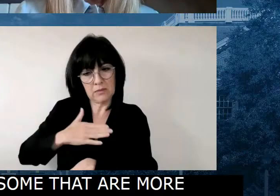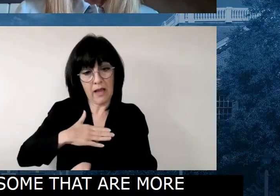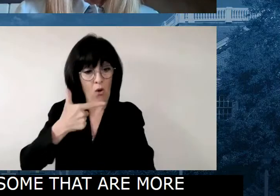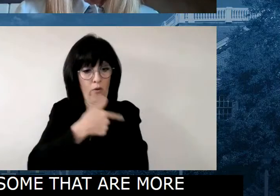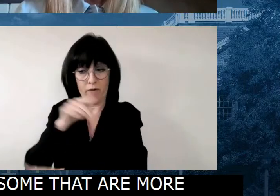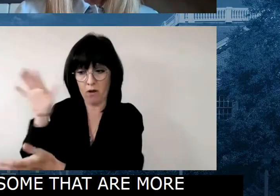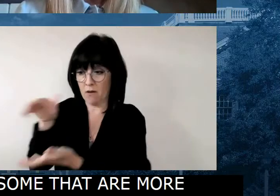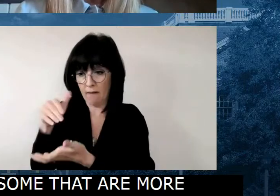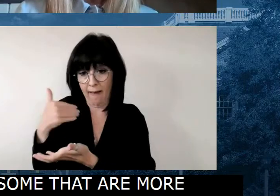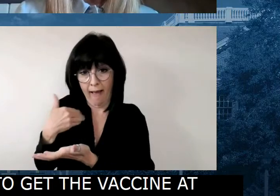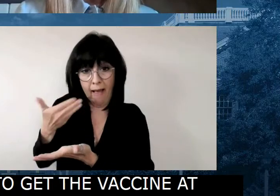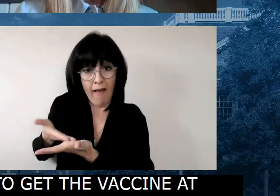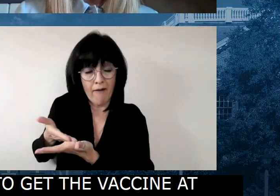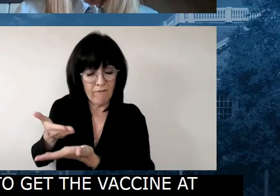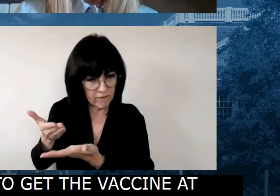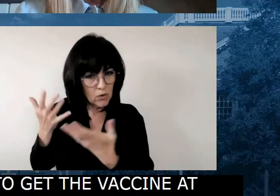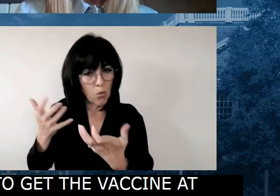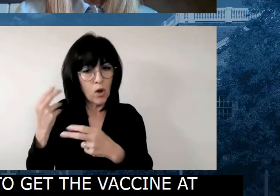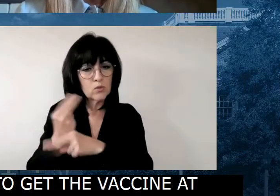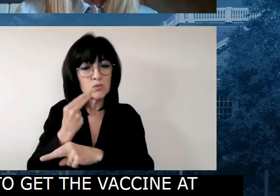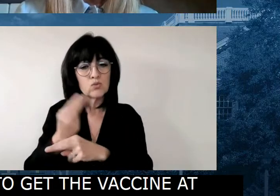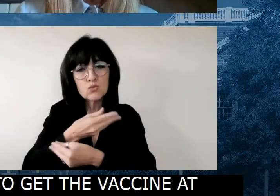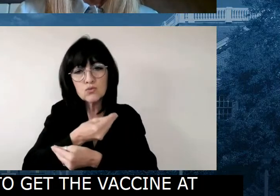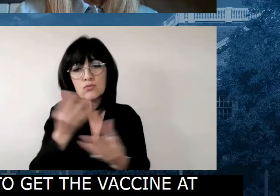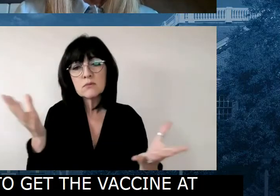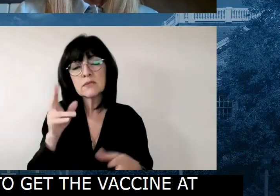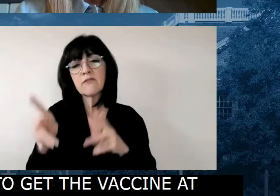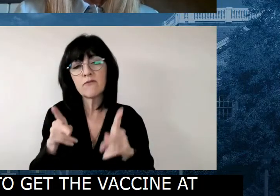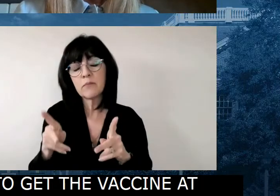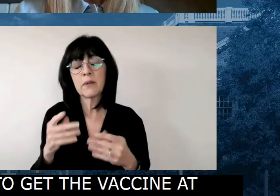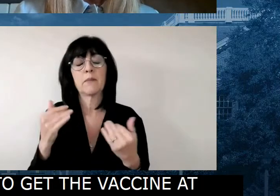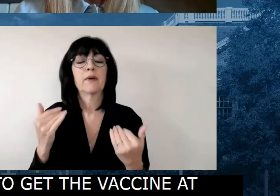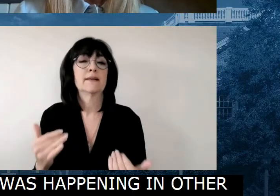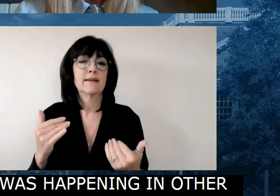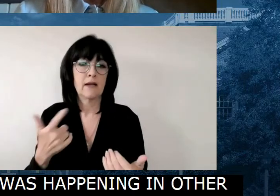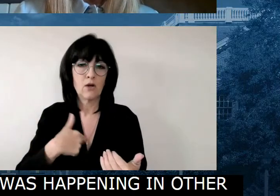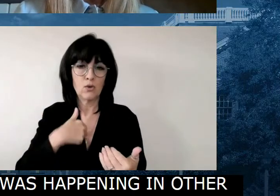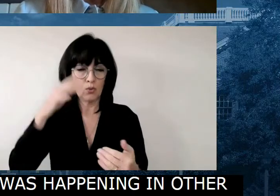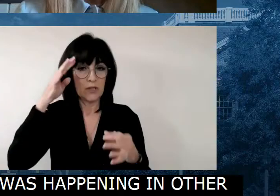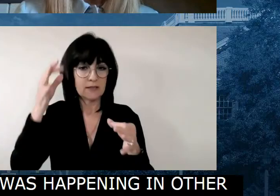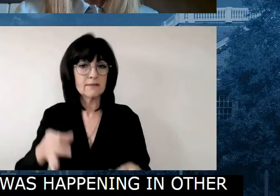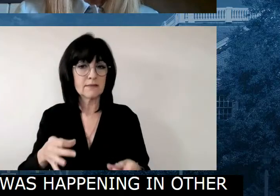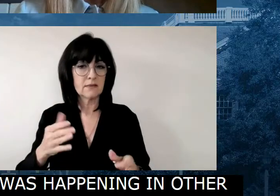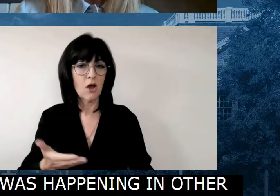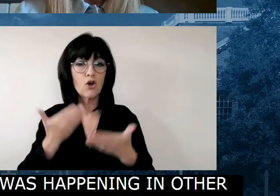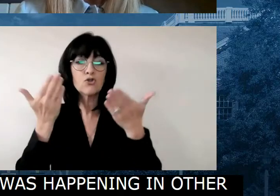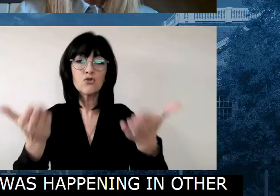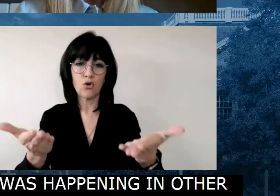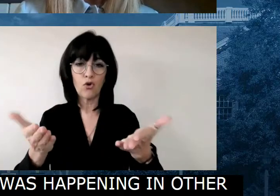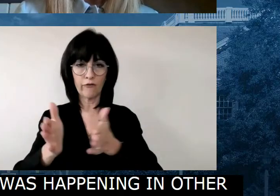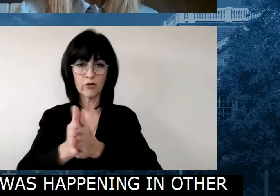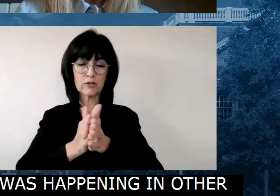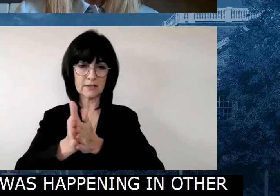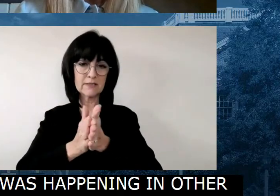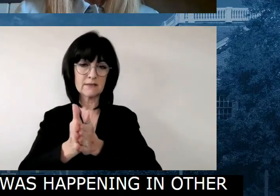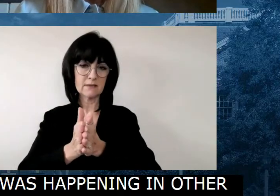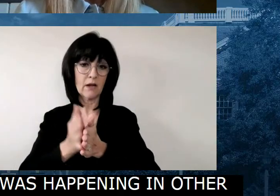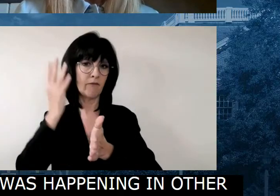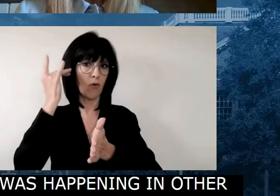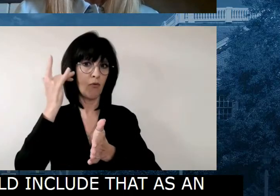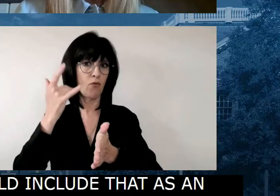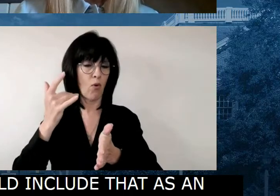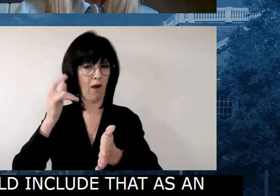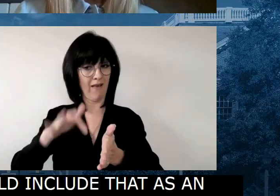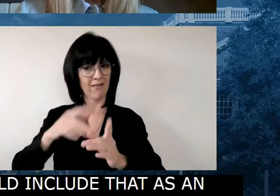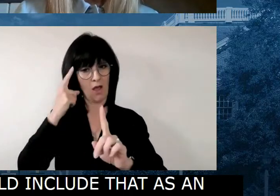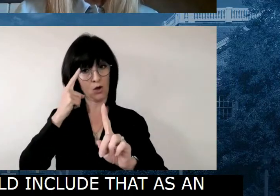and we thought we would include that as an additional incentive to meet our goal of 70% by July the 4th, which the